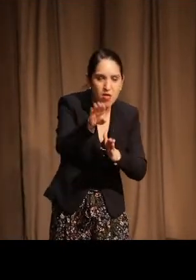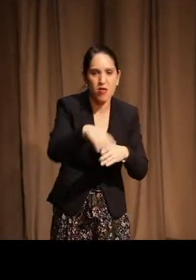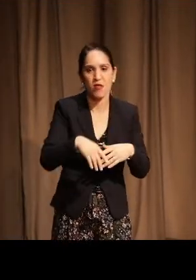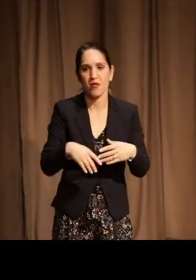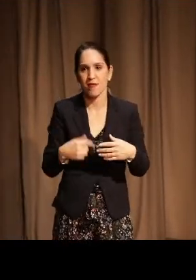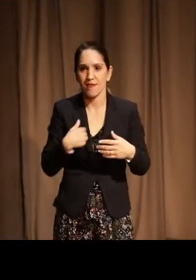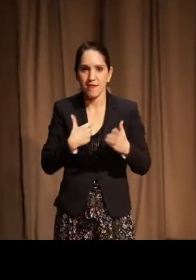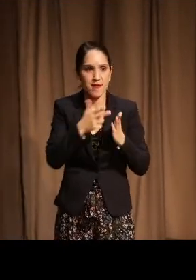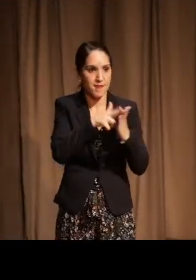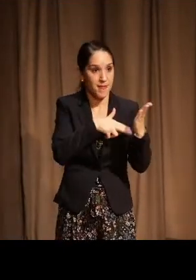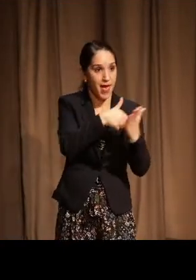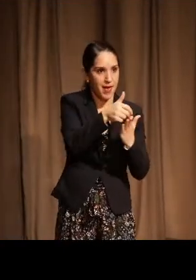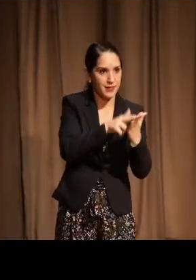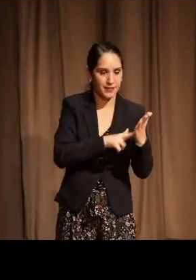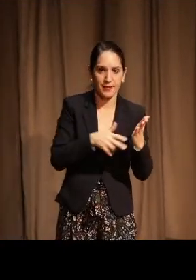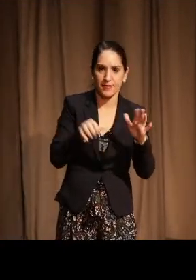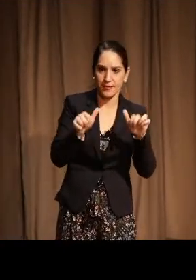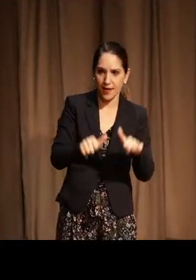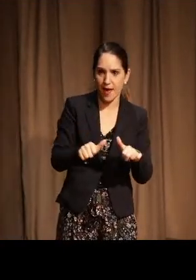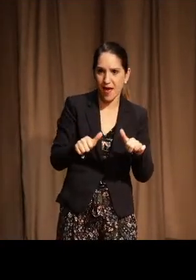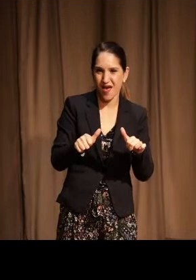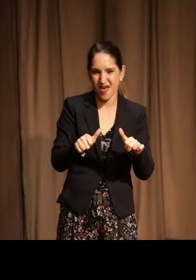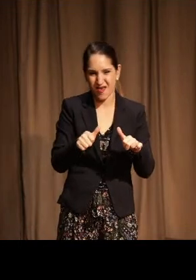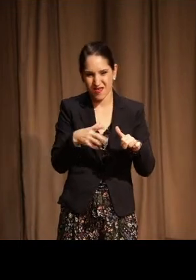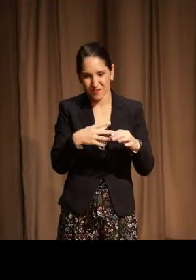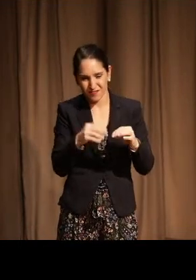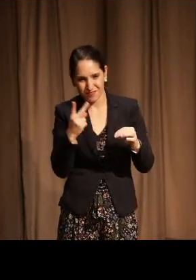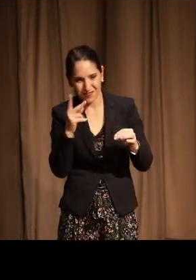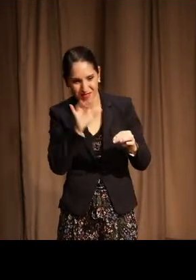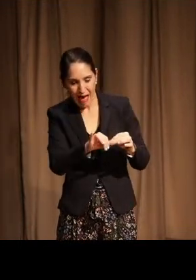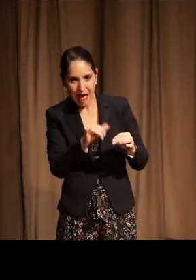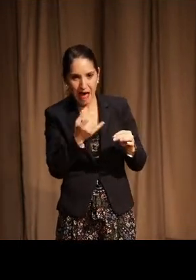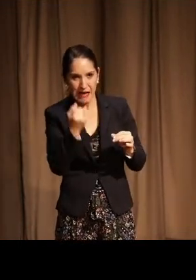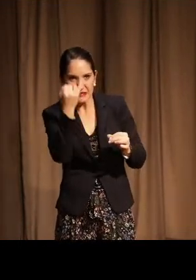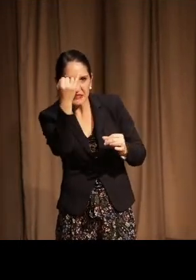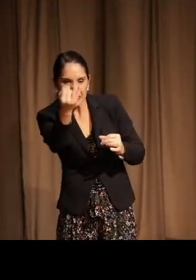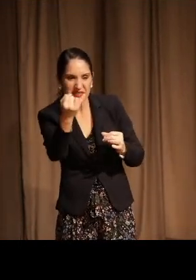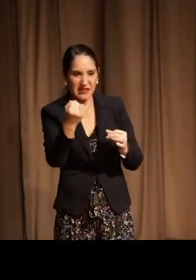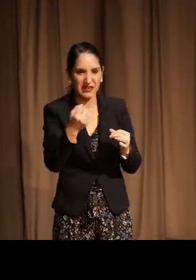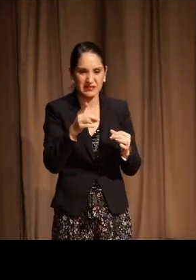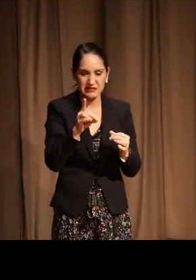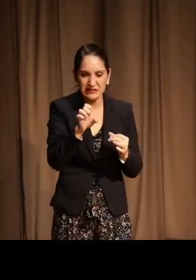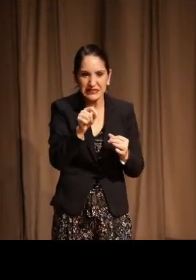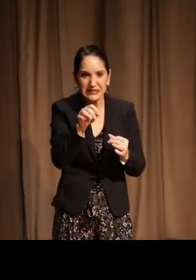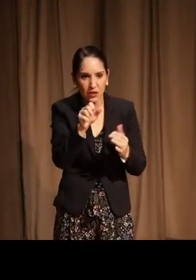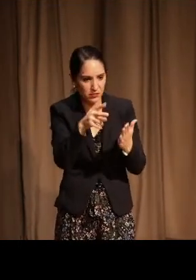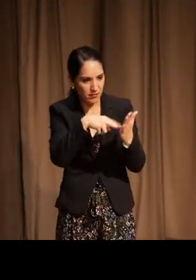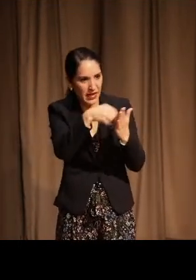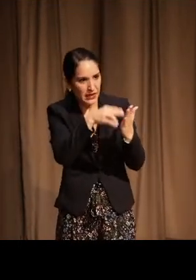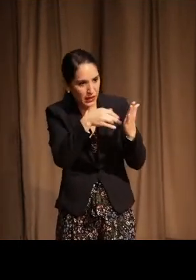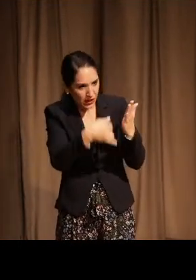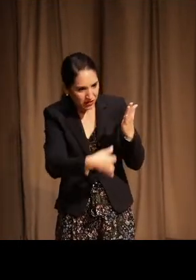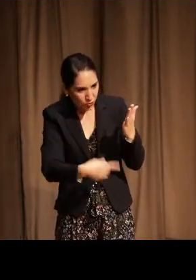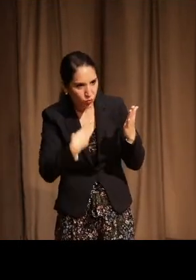the painting could be lost and his details, and it was a